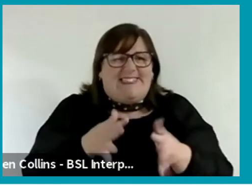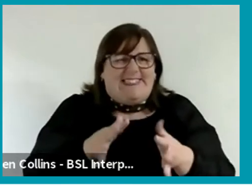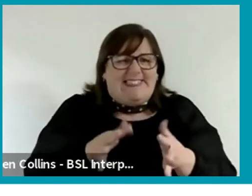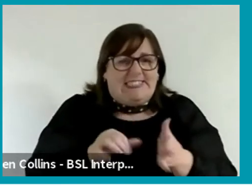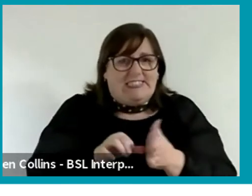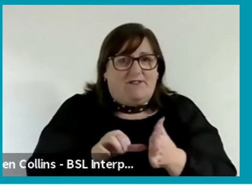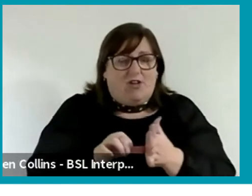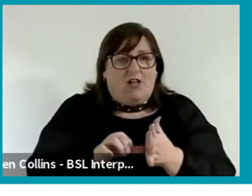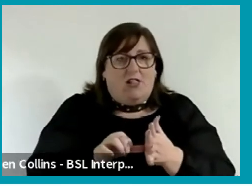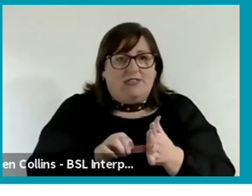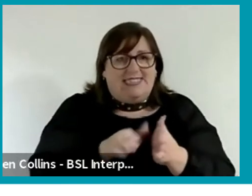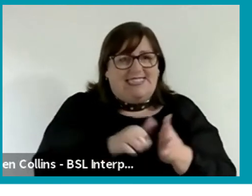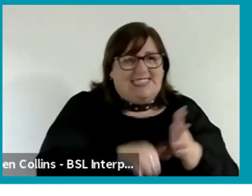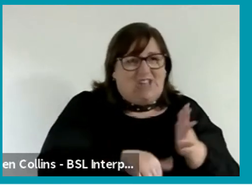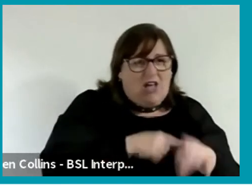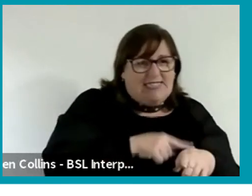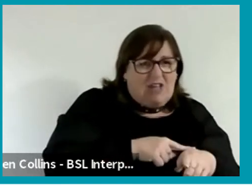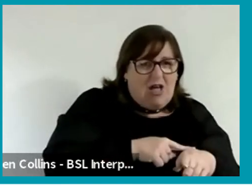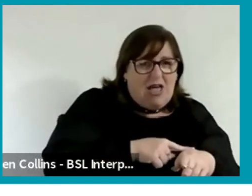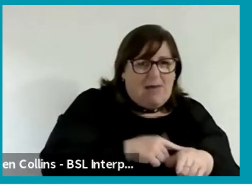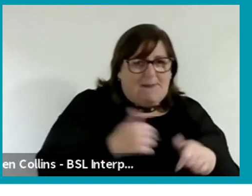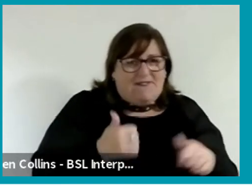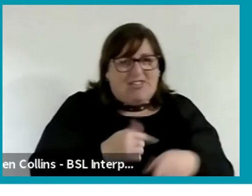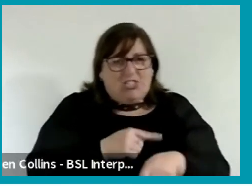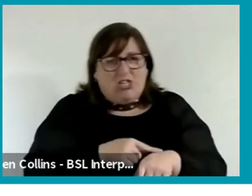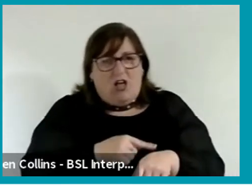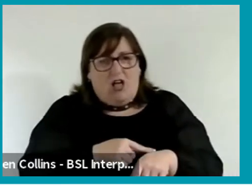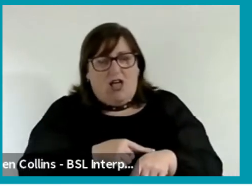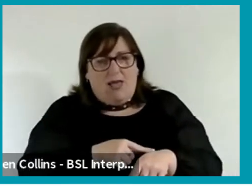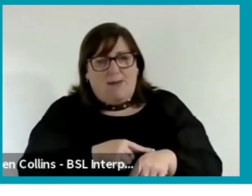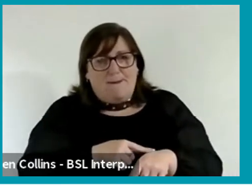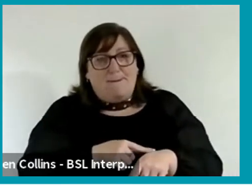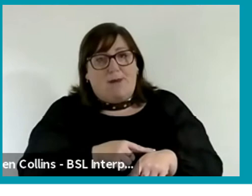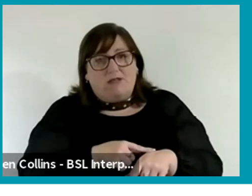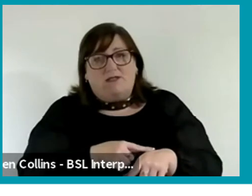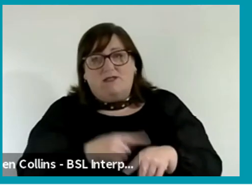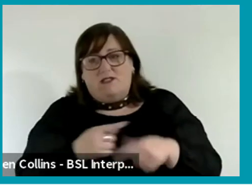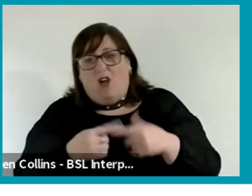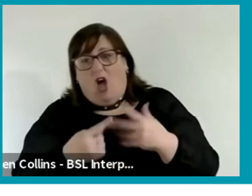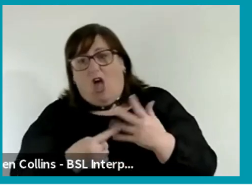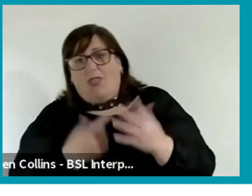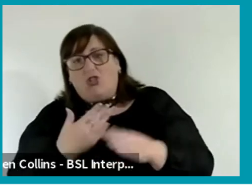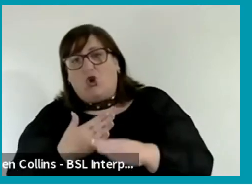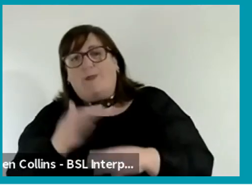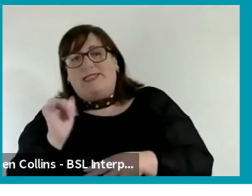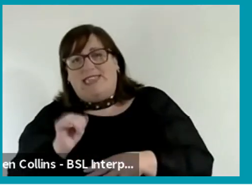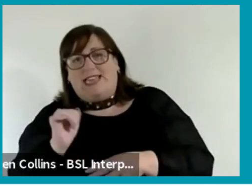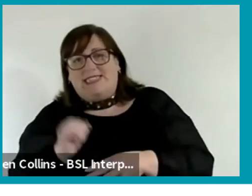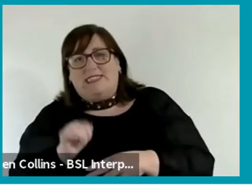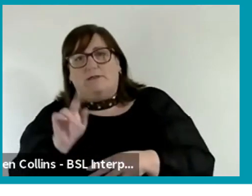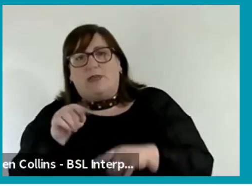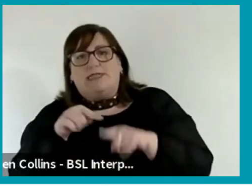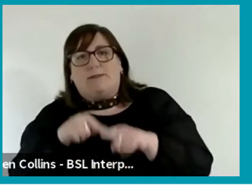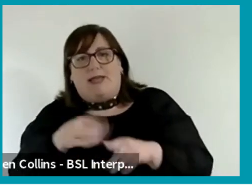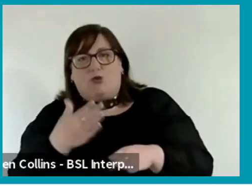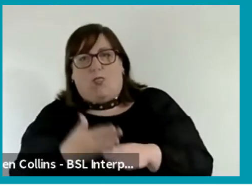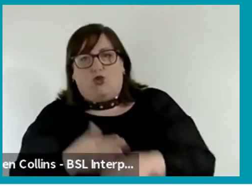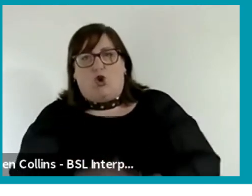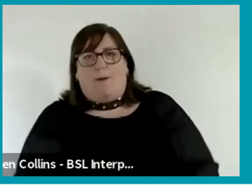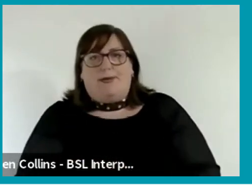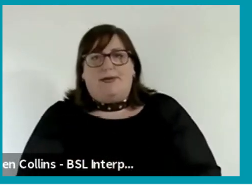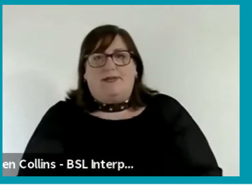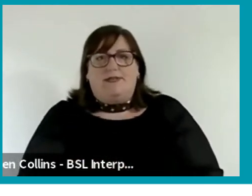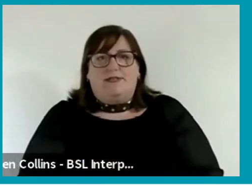some flexibility, but not too much. With other jobs, there's definitely more. So the answer is yes, depending on the job. Okay, one